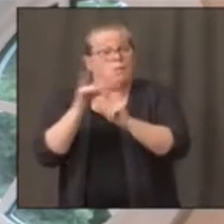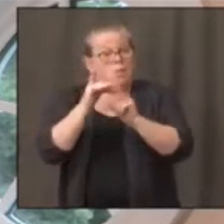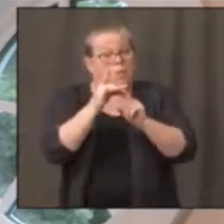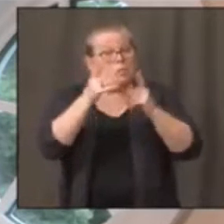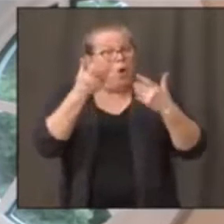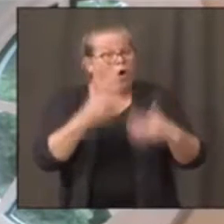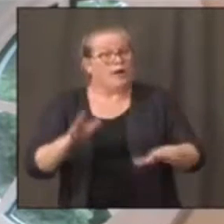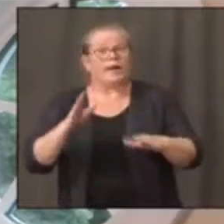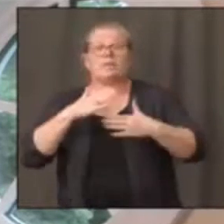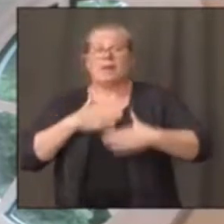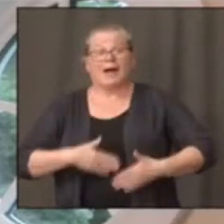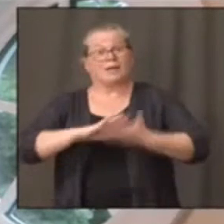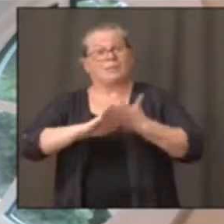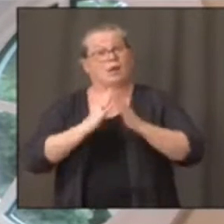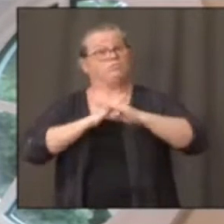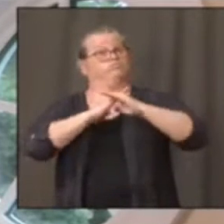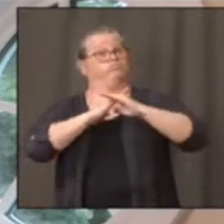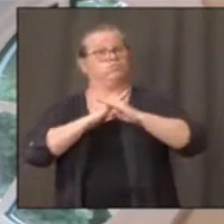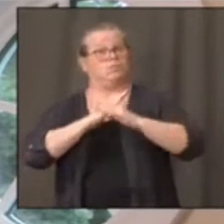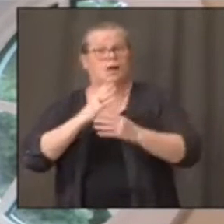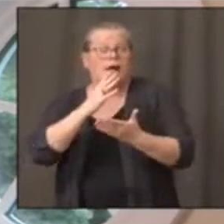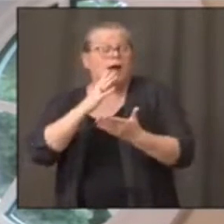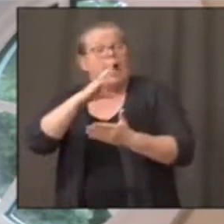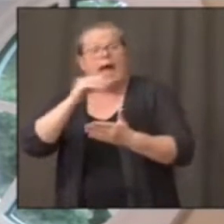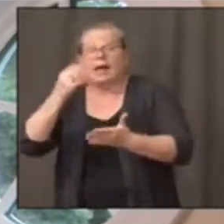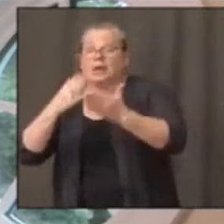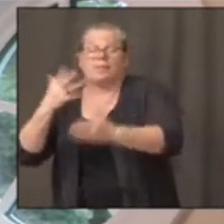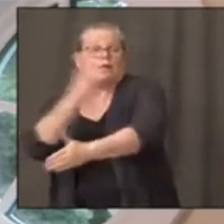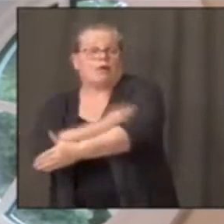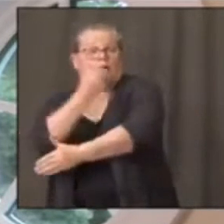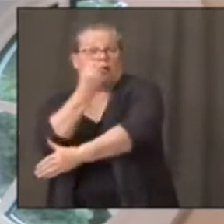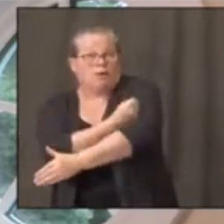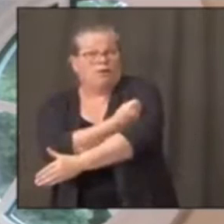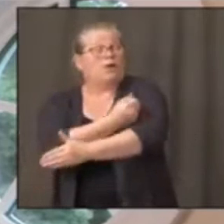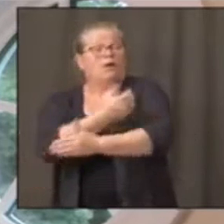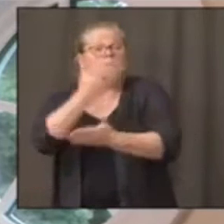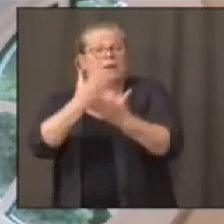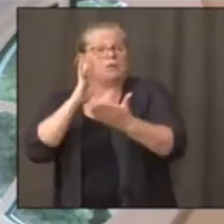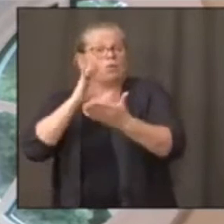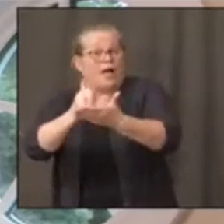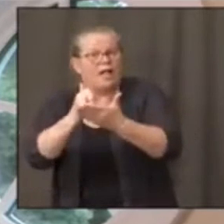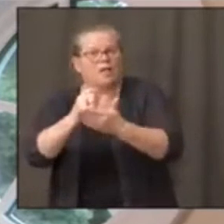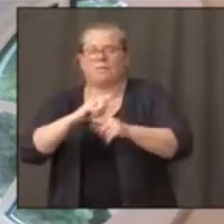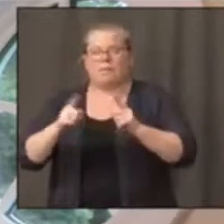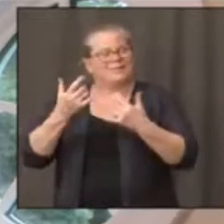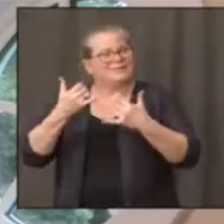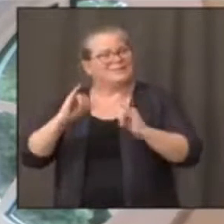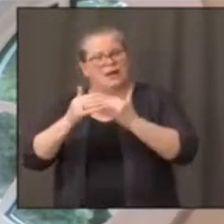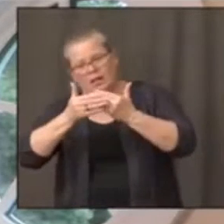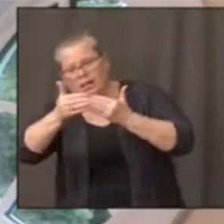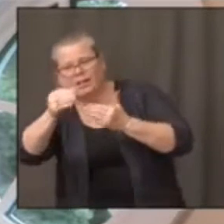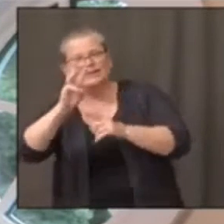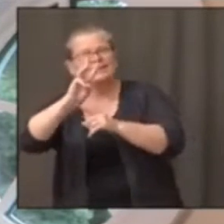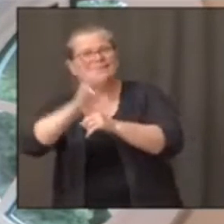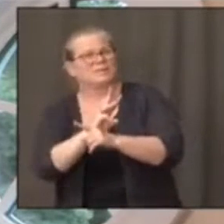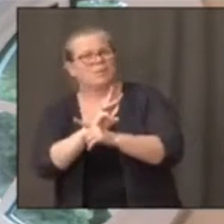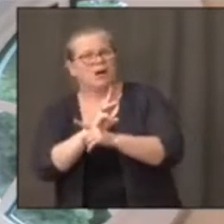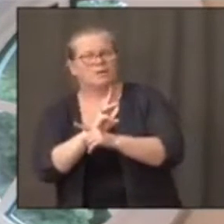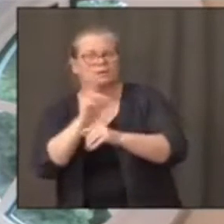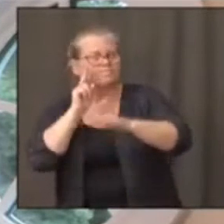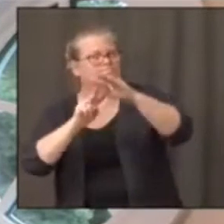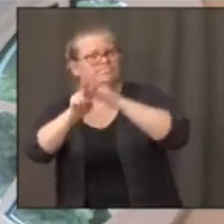So there is an end. There is a backstop. But we have 6 more months to get through. And, we need to get as far as we can to those 6 months and get as